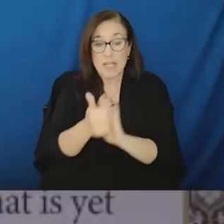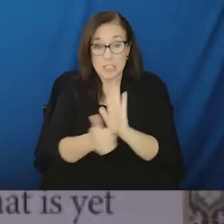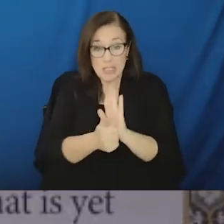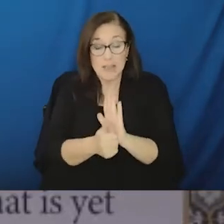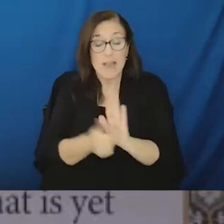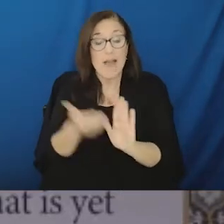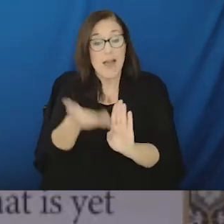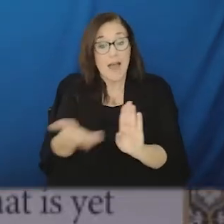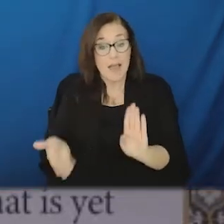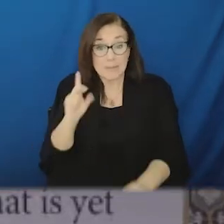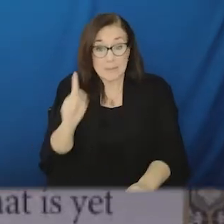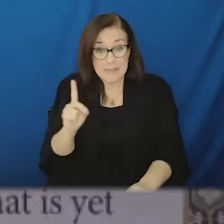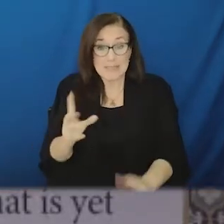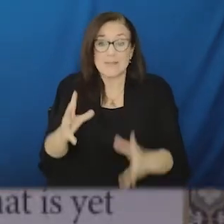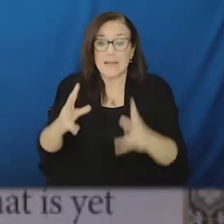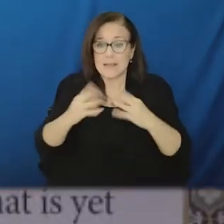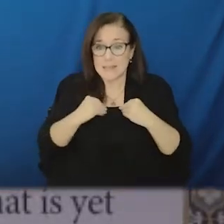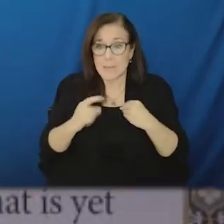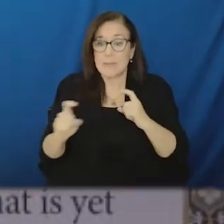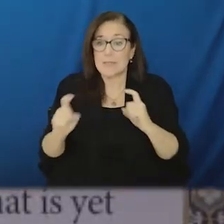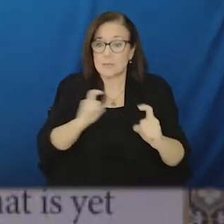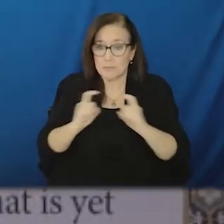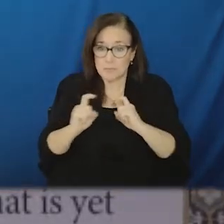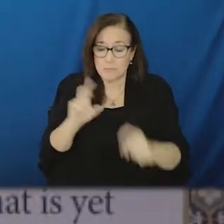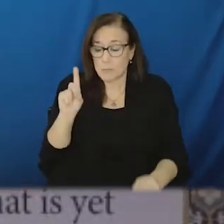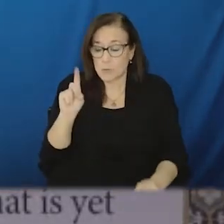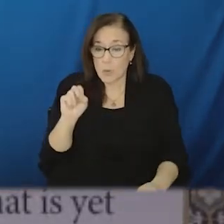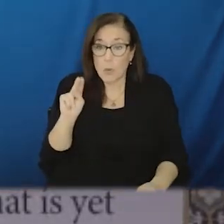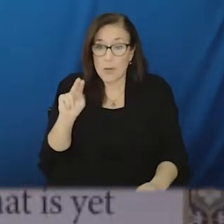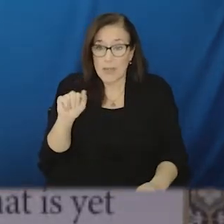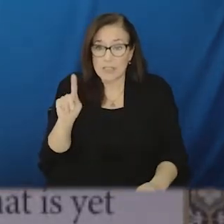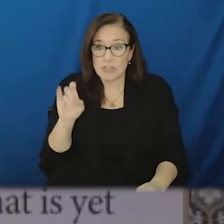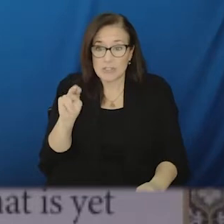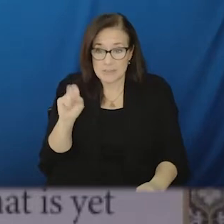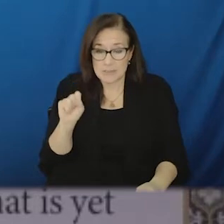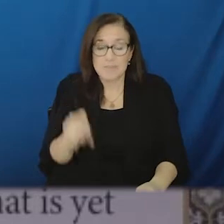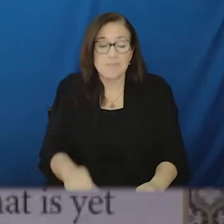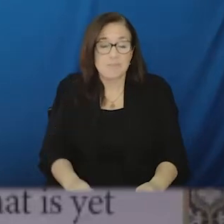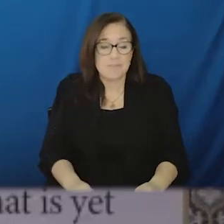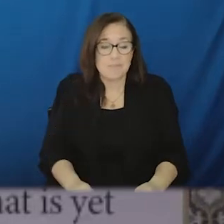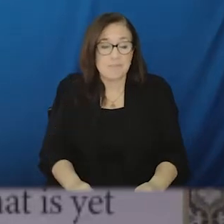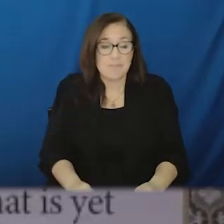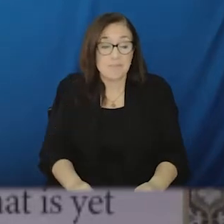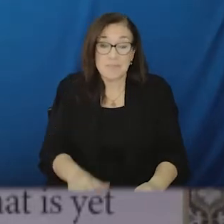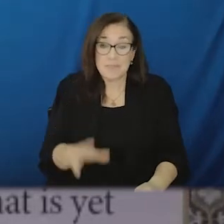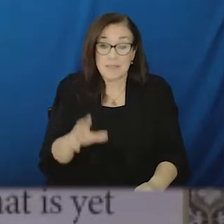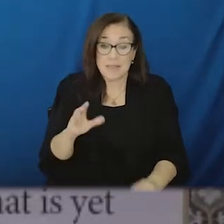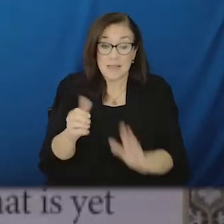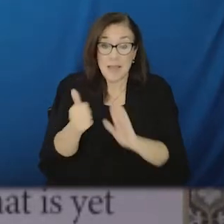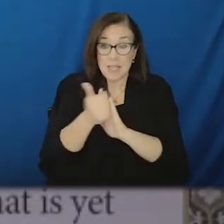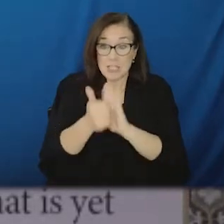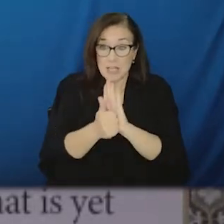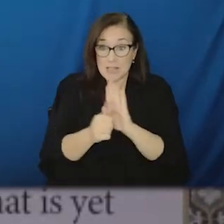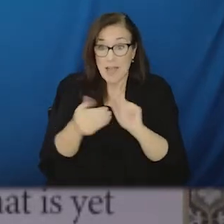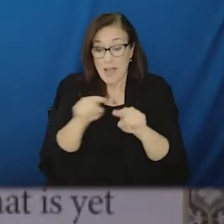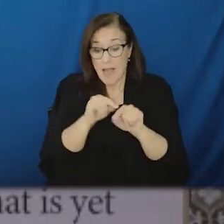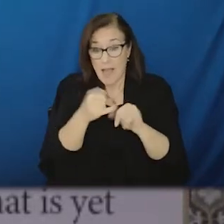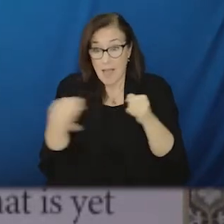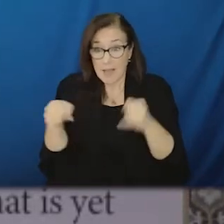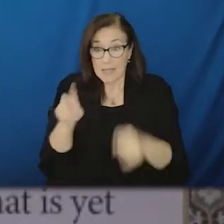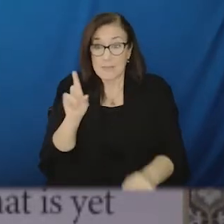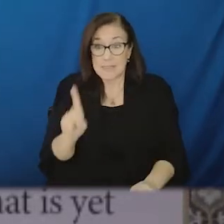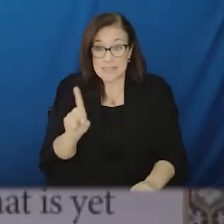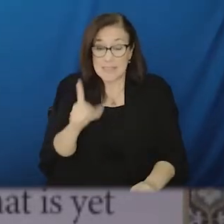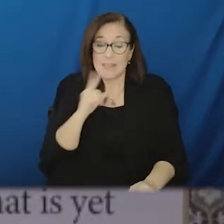acceptance of donations. Item D is in particular the acceptance of donations for today,